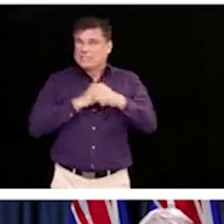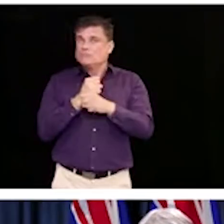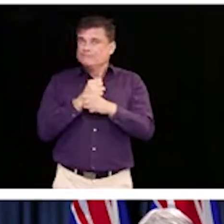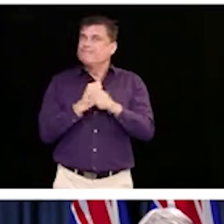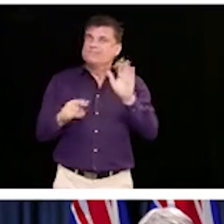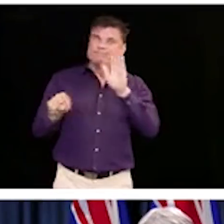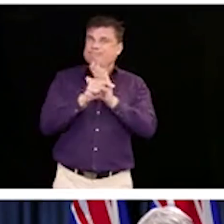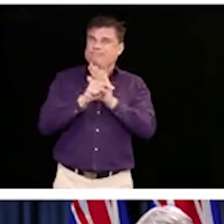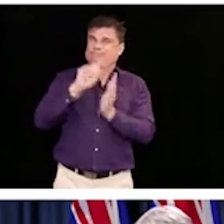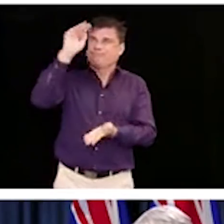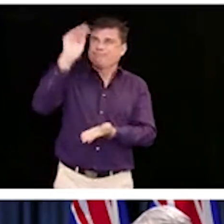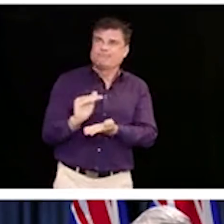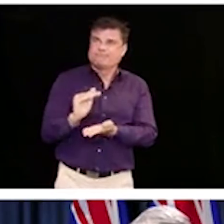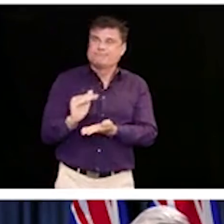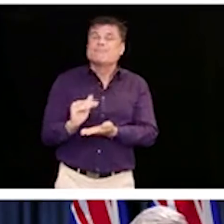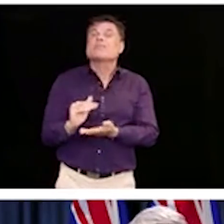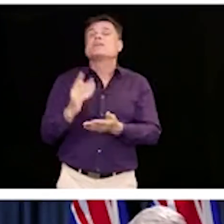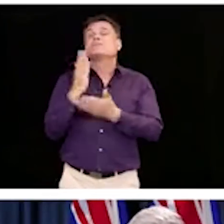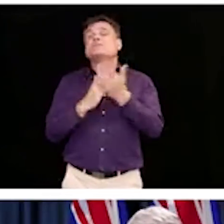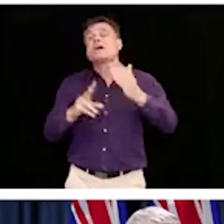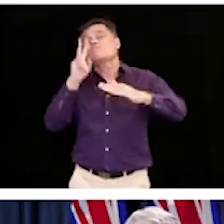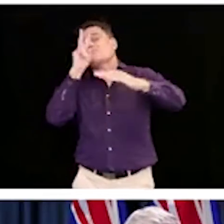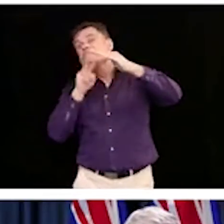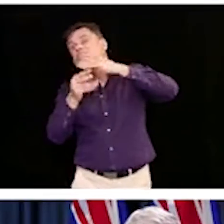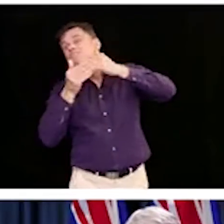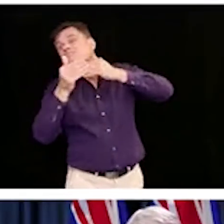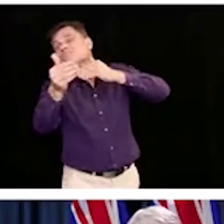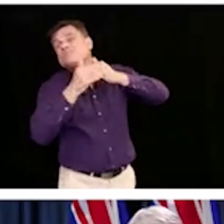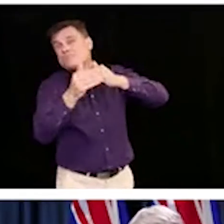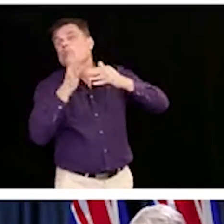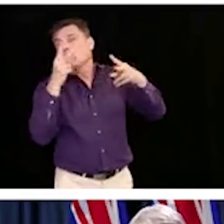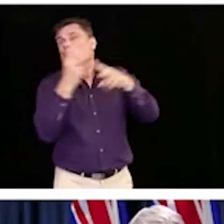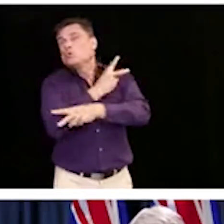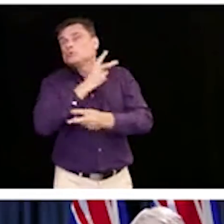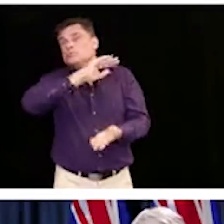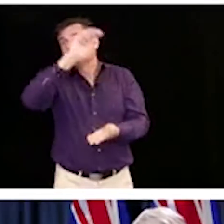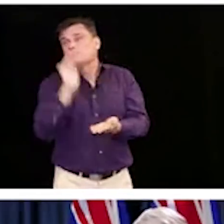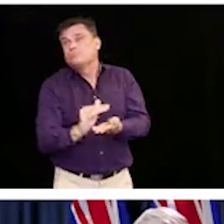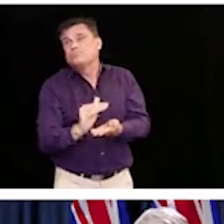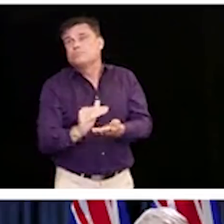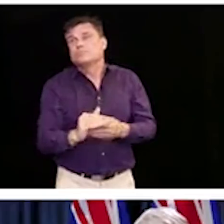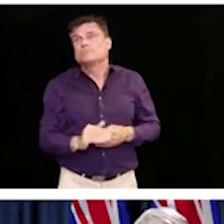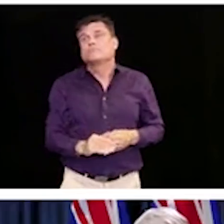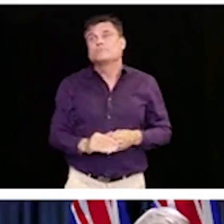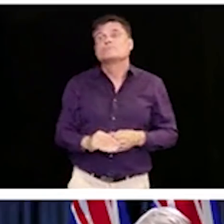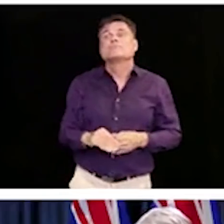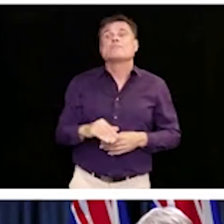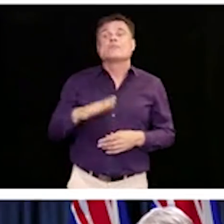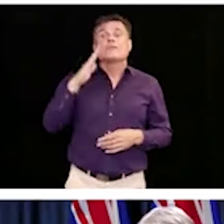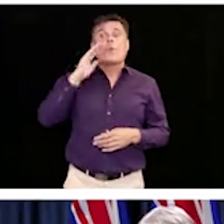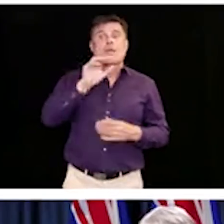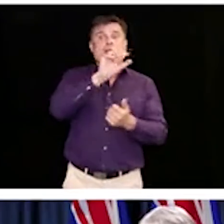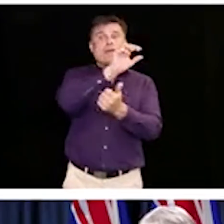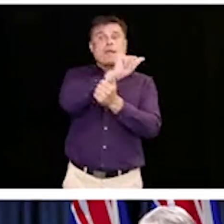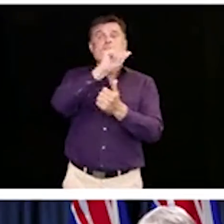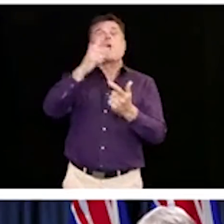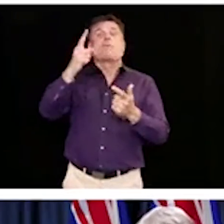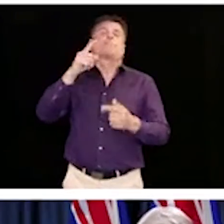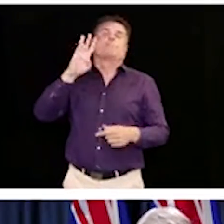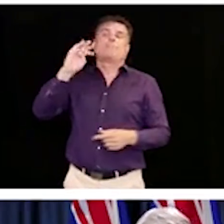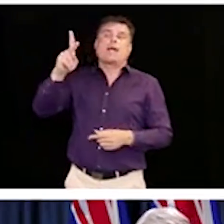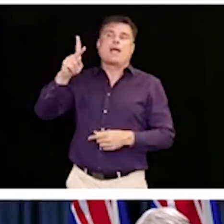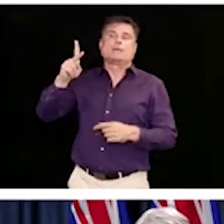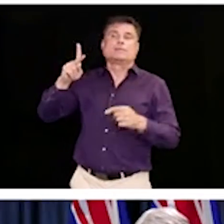some organizations are forecasting even steeper economic declines. Central One Credit Union, for example, is suggesting